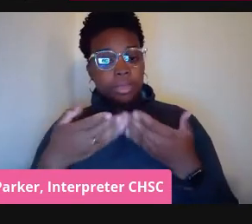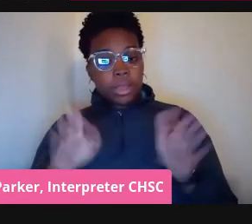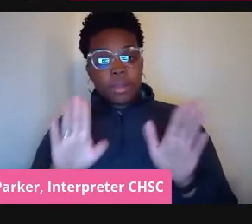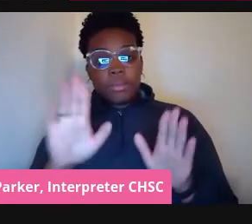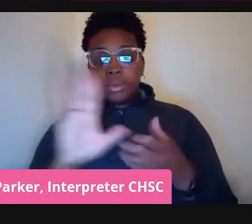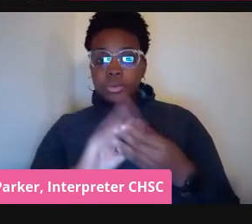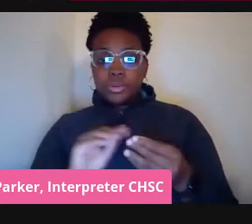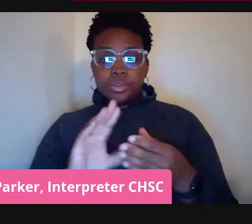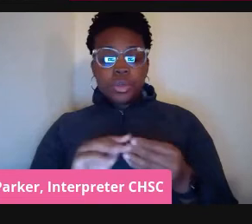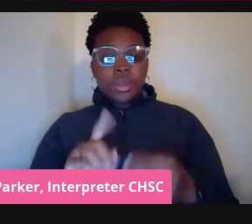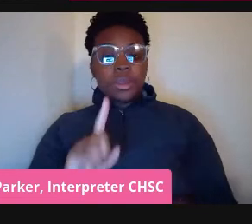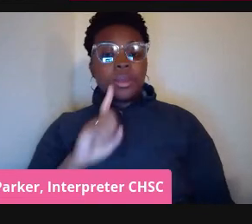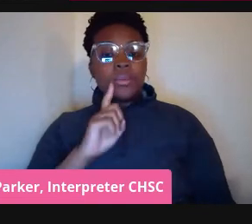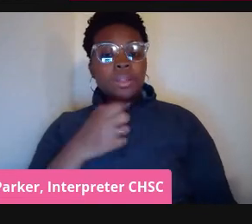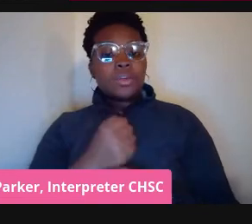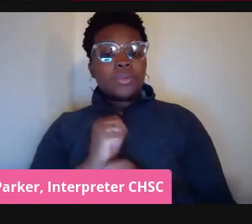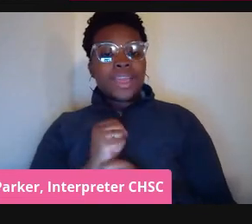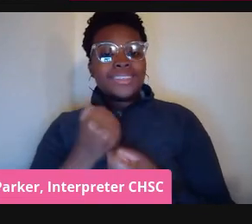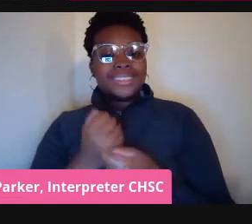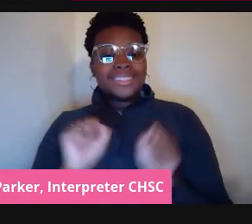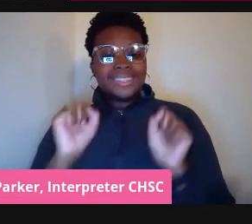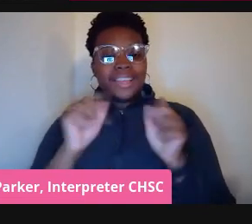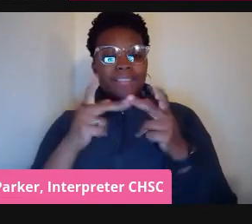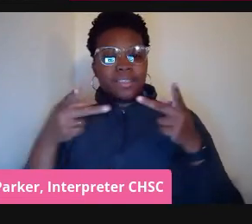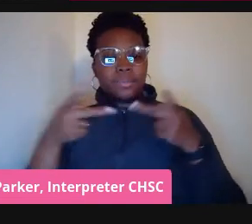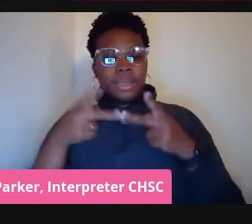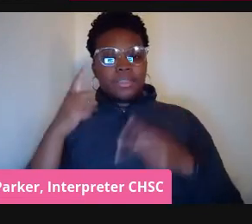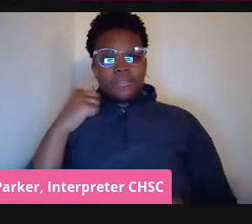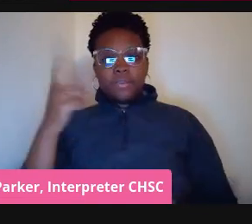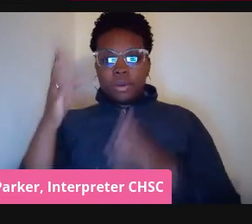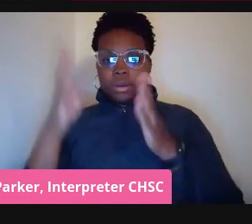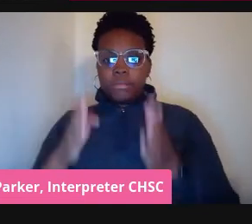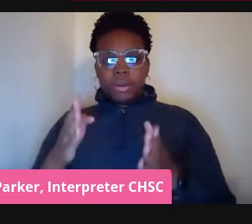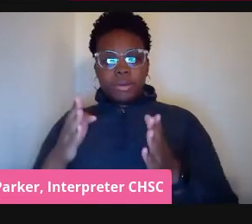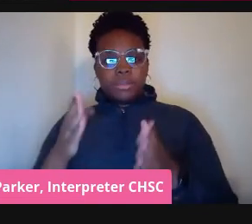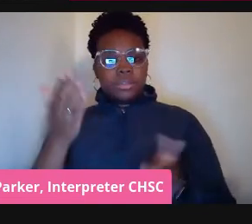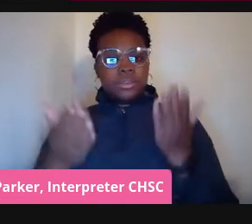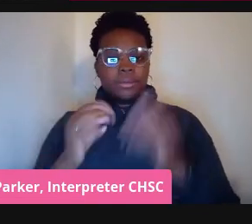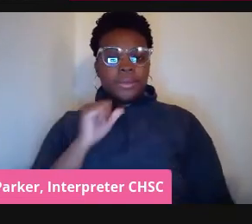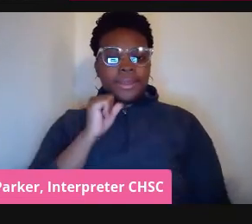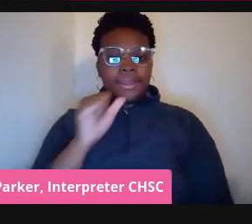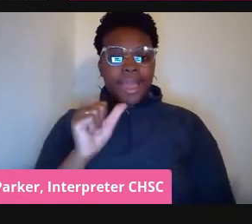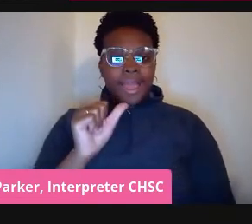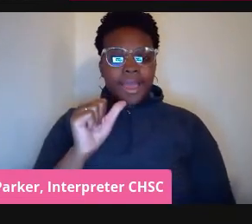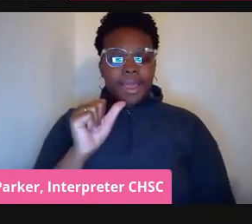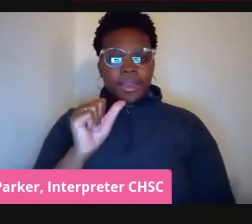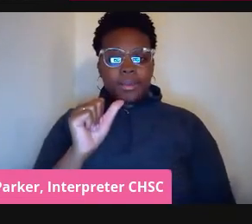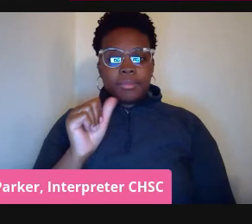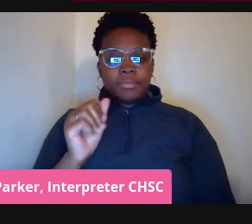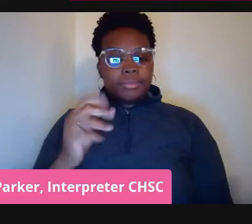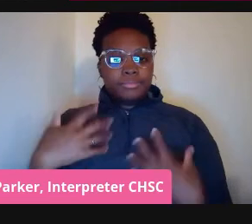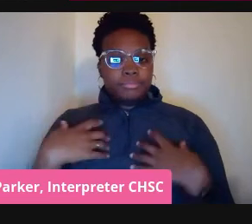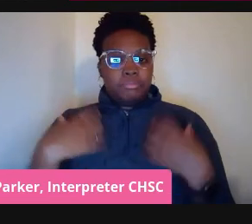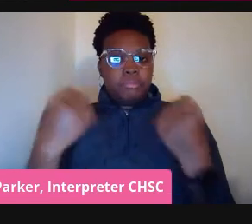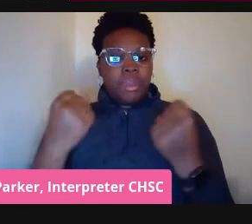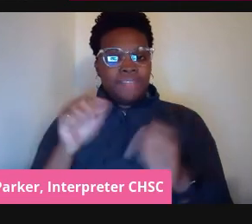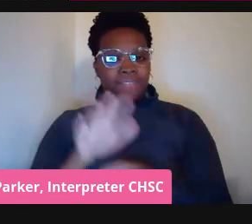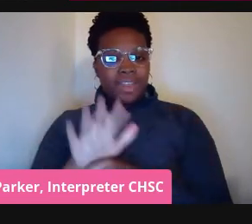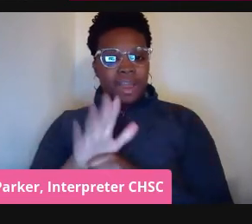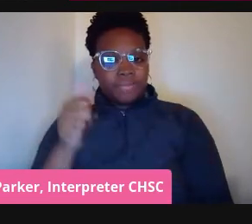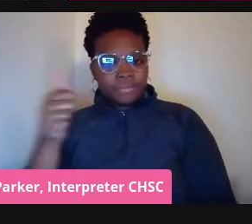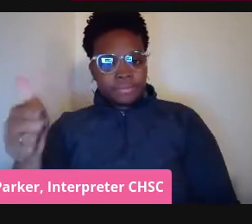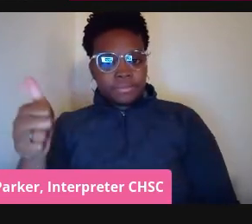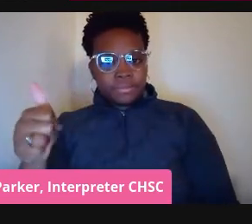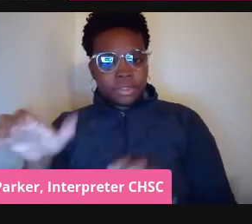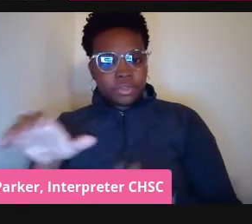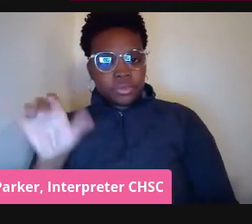story, it really creates a safe space for someone who might not be, you know, prompted to or brave enough or whatever it is on their own to do that.